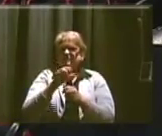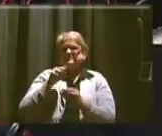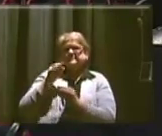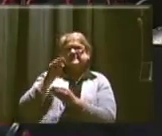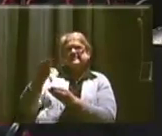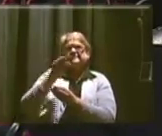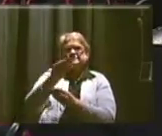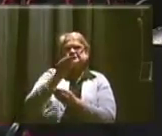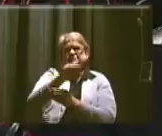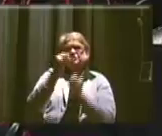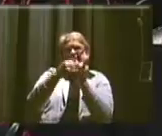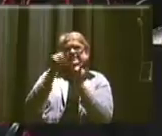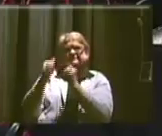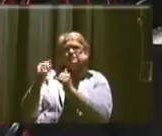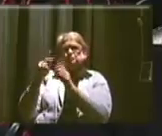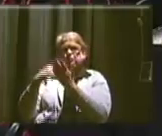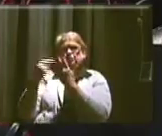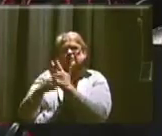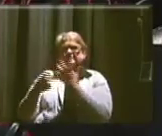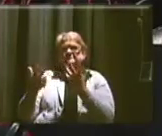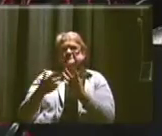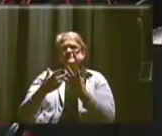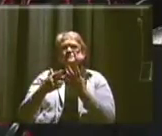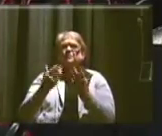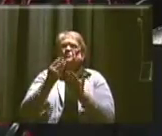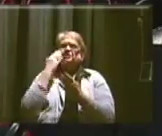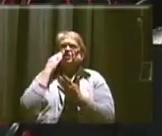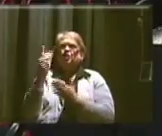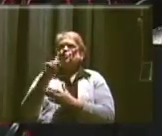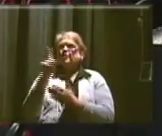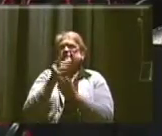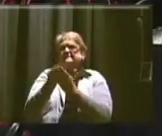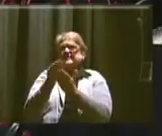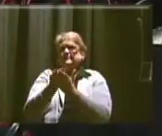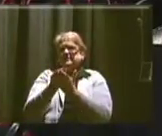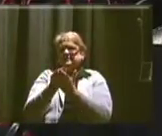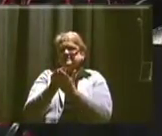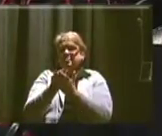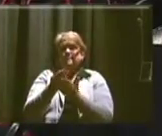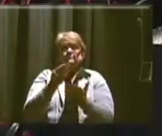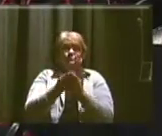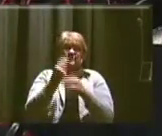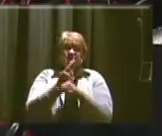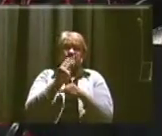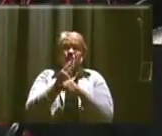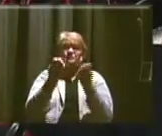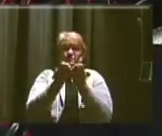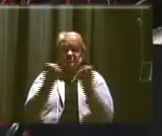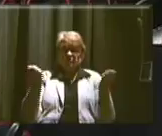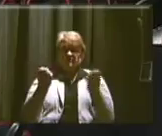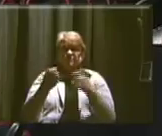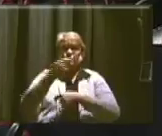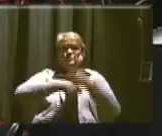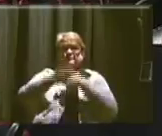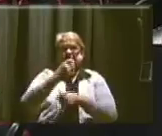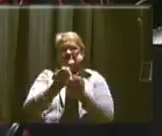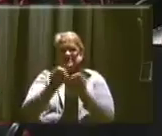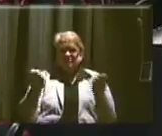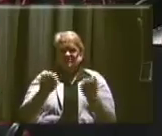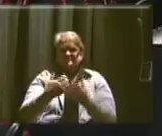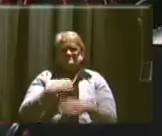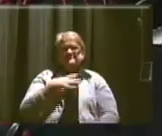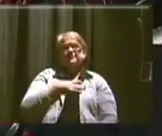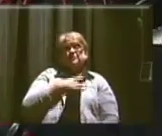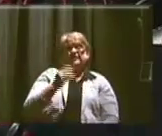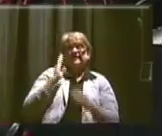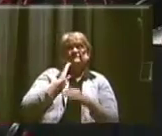about multiple magnet programs tonight. Money that has gone for equipment or equipment replacement. I would like for the board